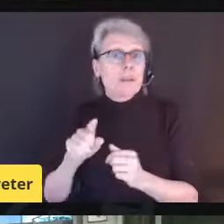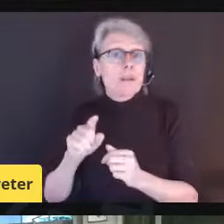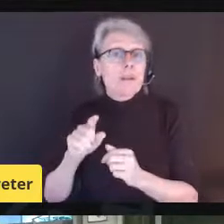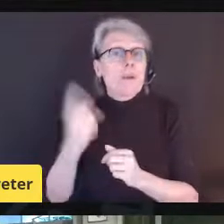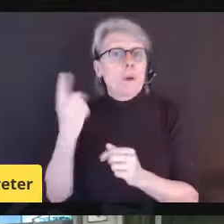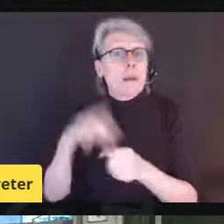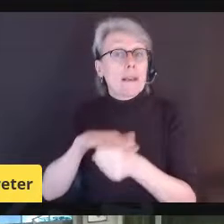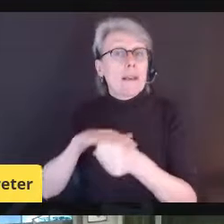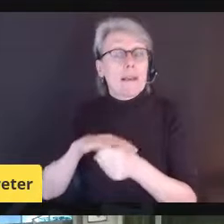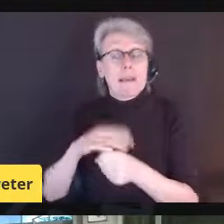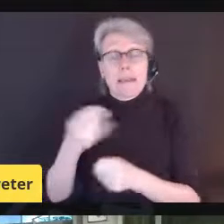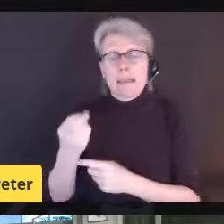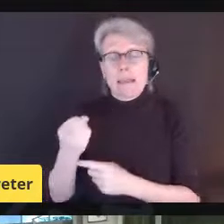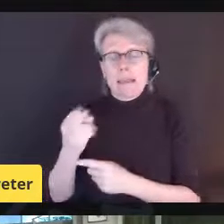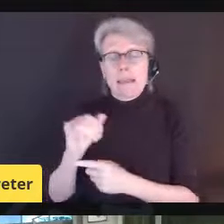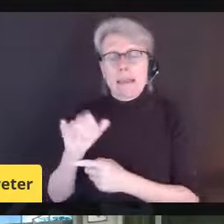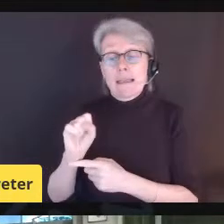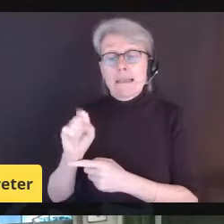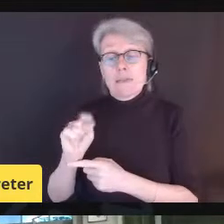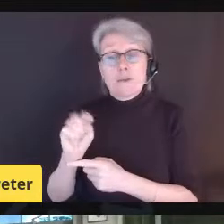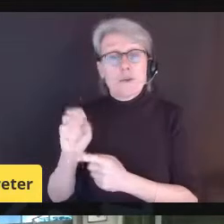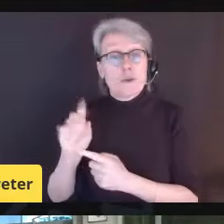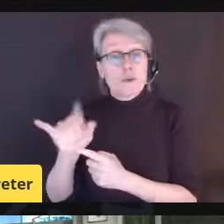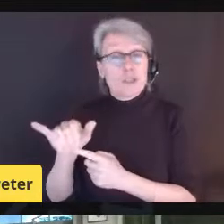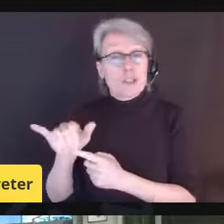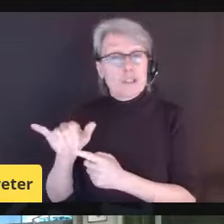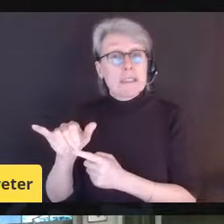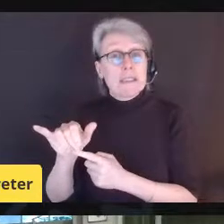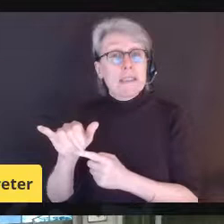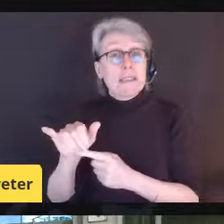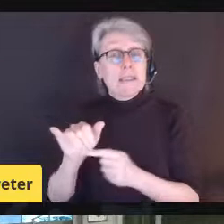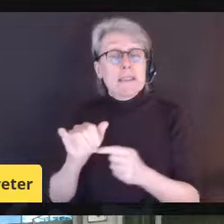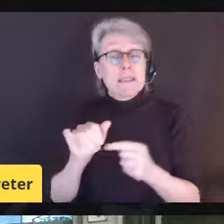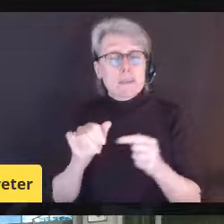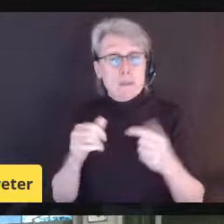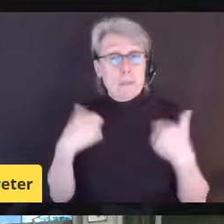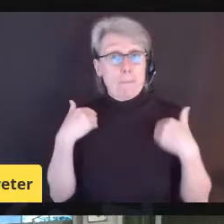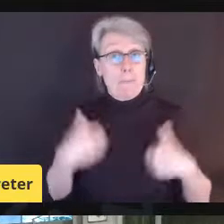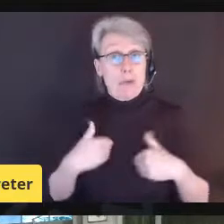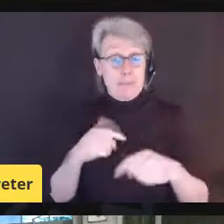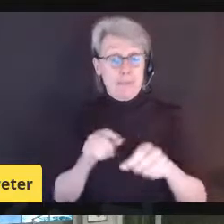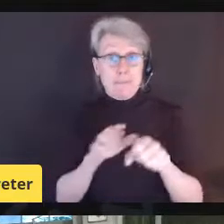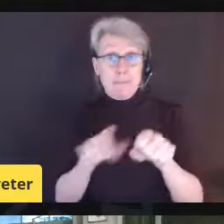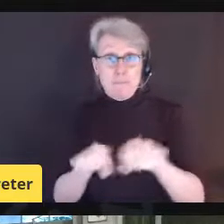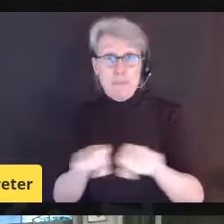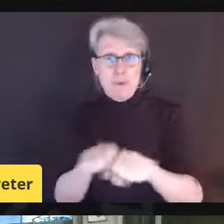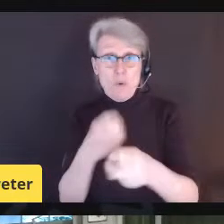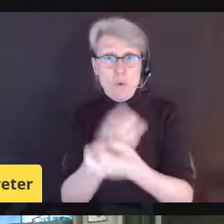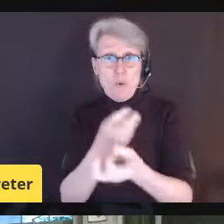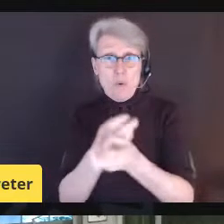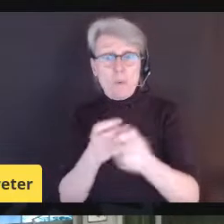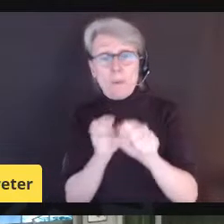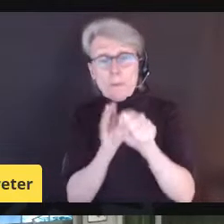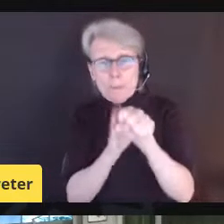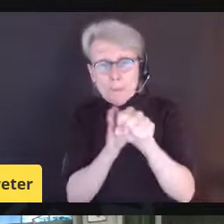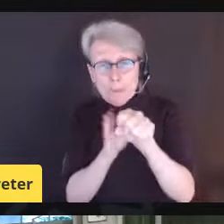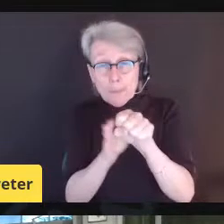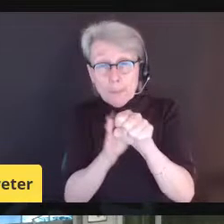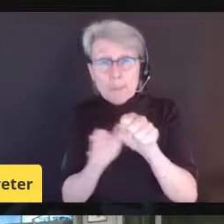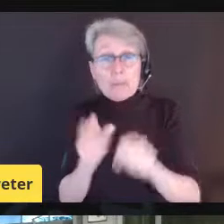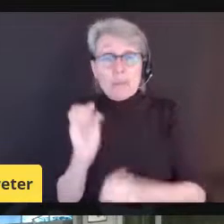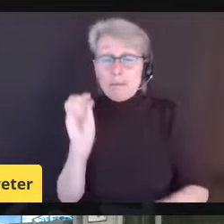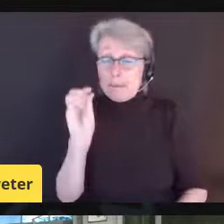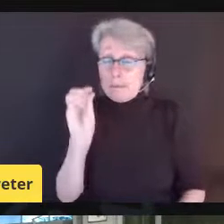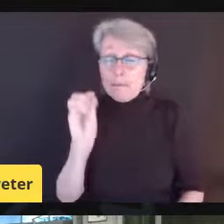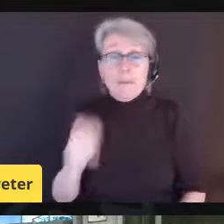called histology, which is where you take very thin sections of the bone. So these are sometimes like 100 microns,